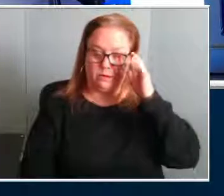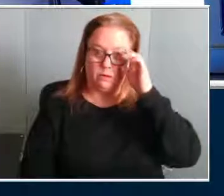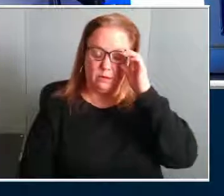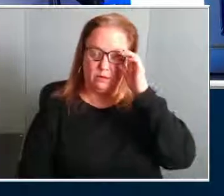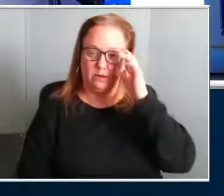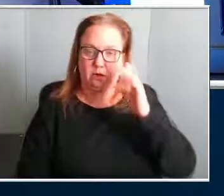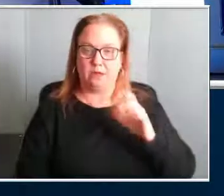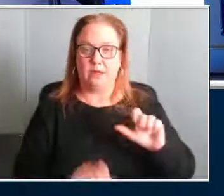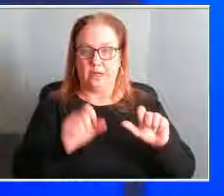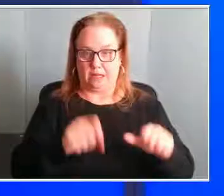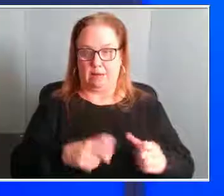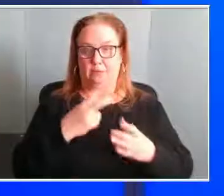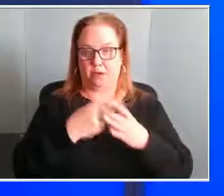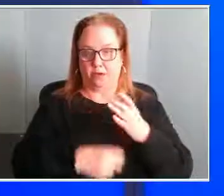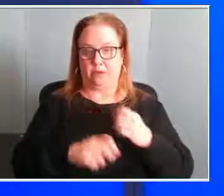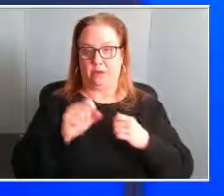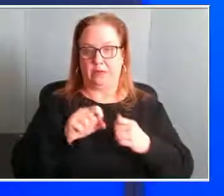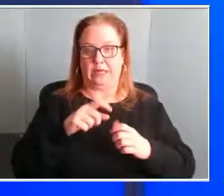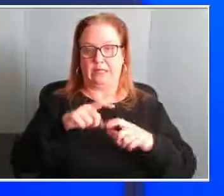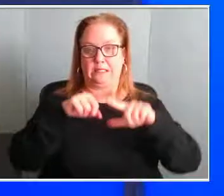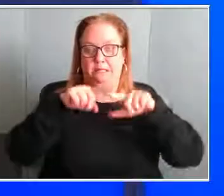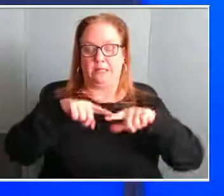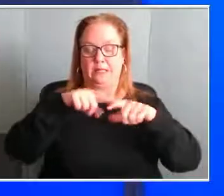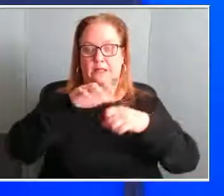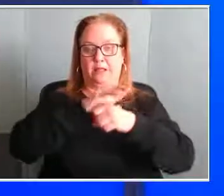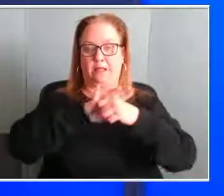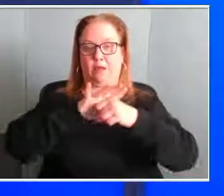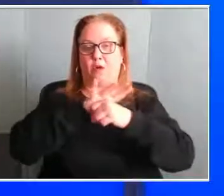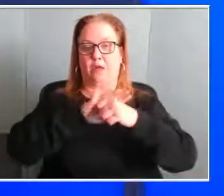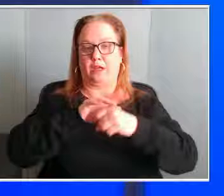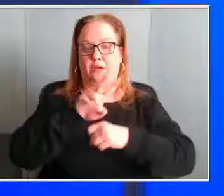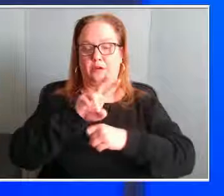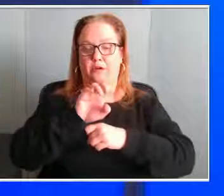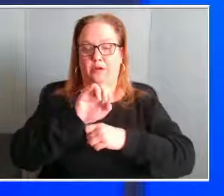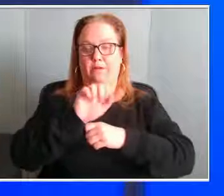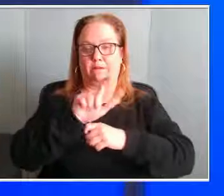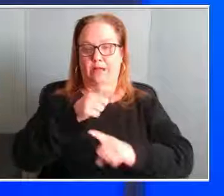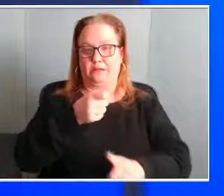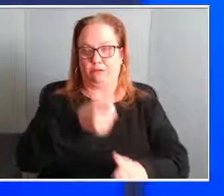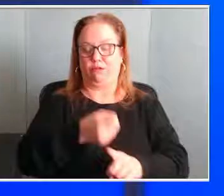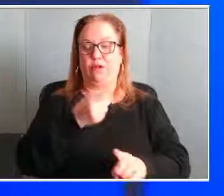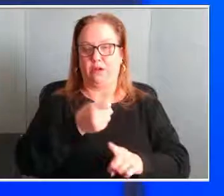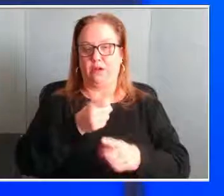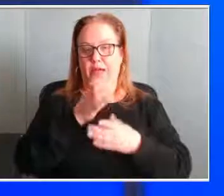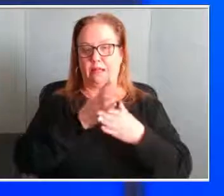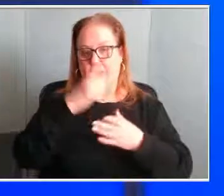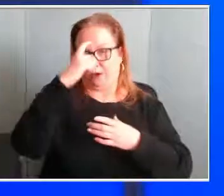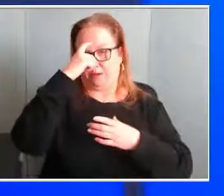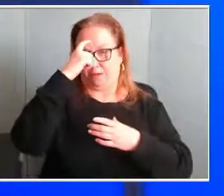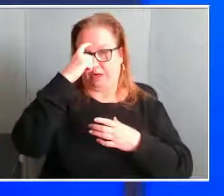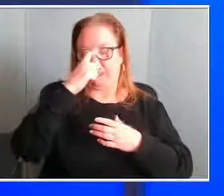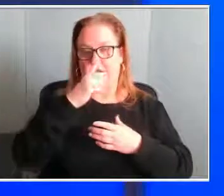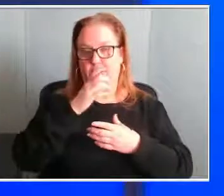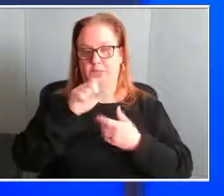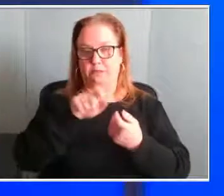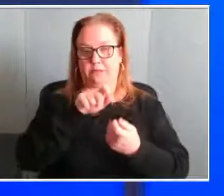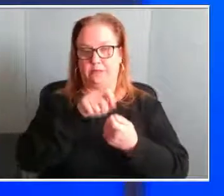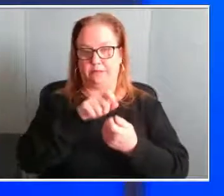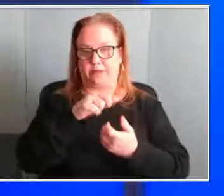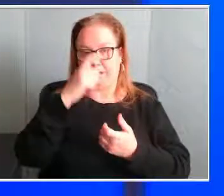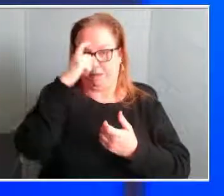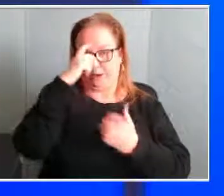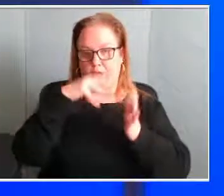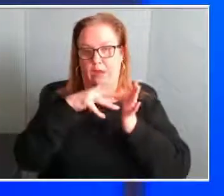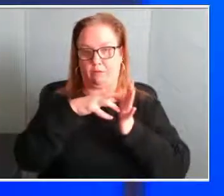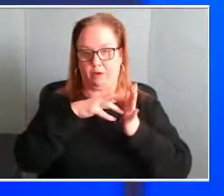sure can, and it just depends on the location of the vessel occlusion and the part of the brain. So certain parts of the brain, you can have weakness on both